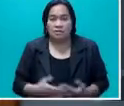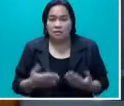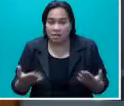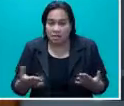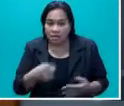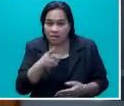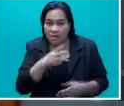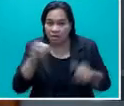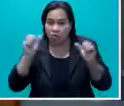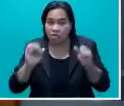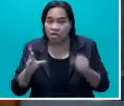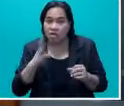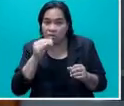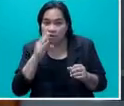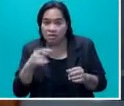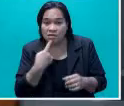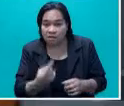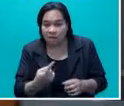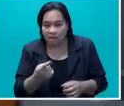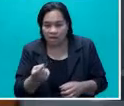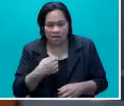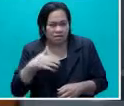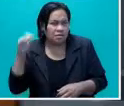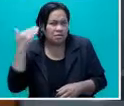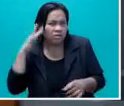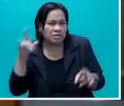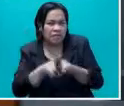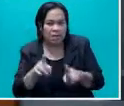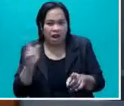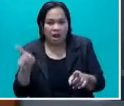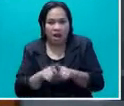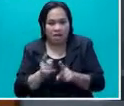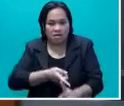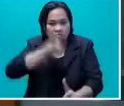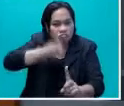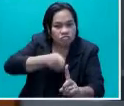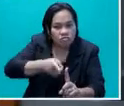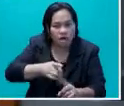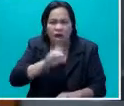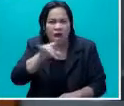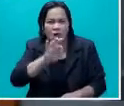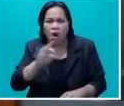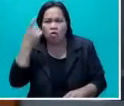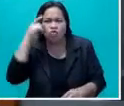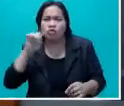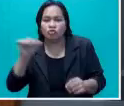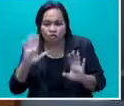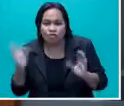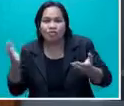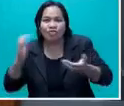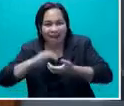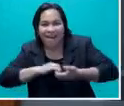words of His Excellency the President are sounding more like threat rather than a call for unity to continue to build